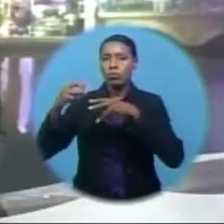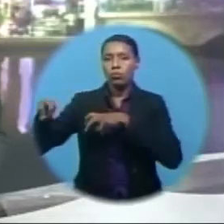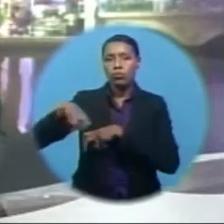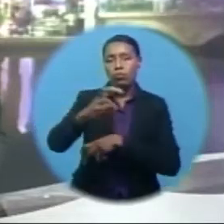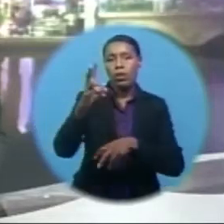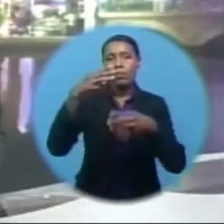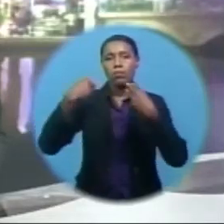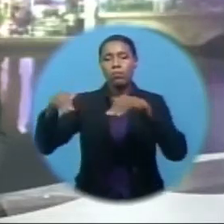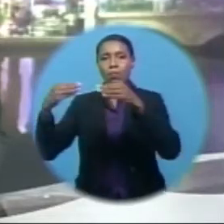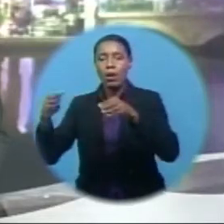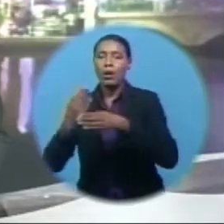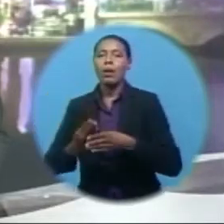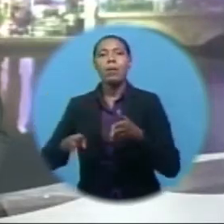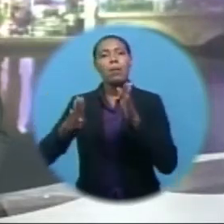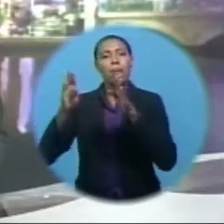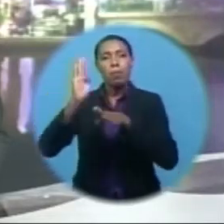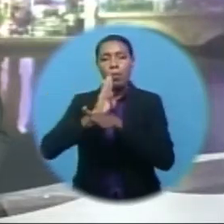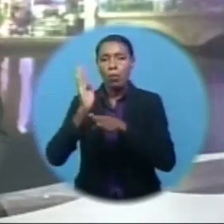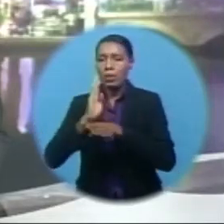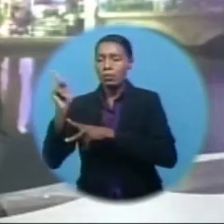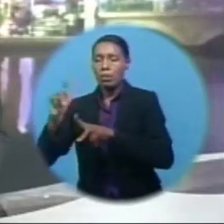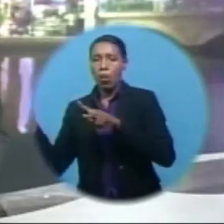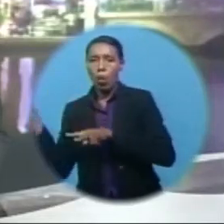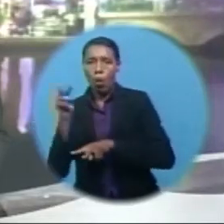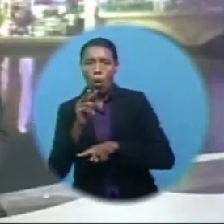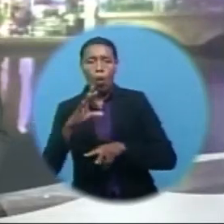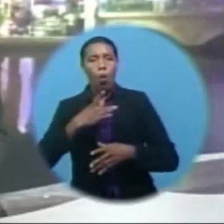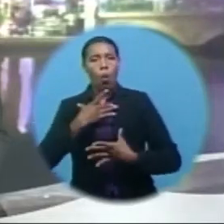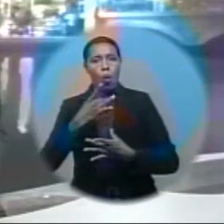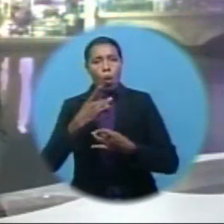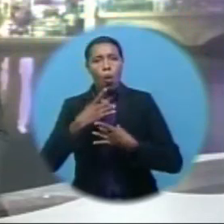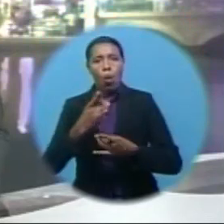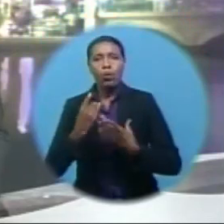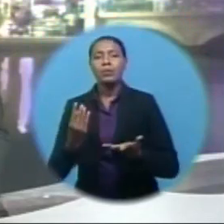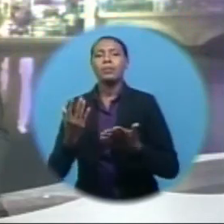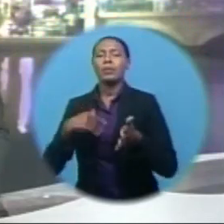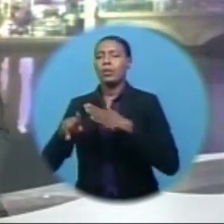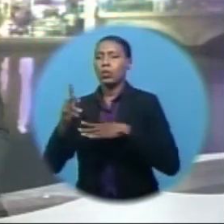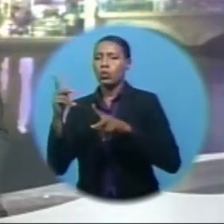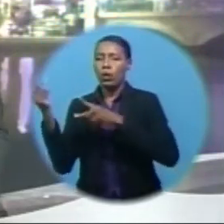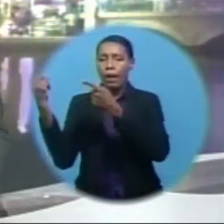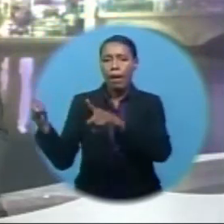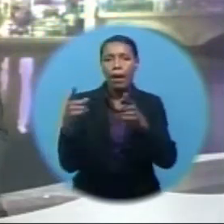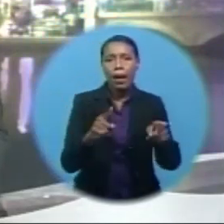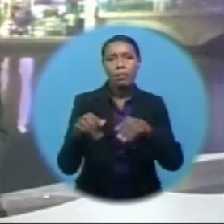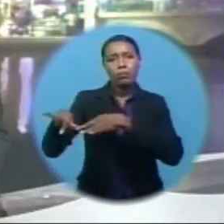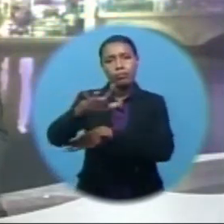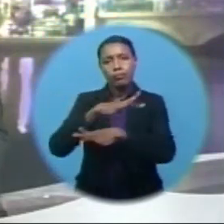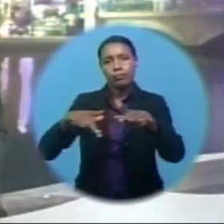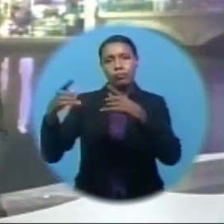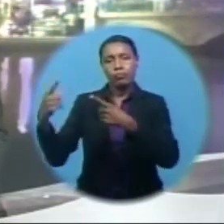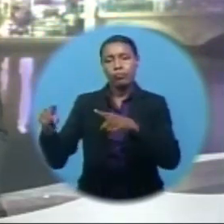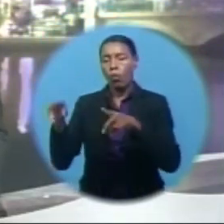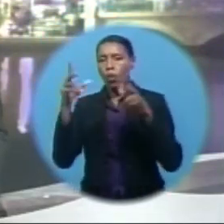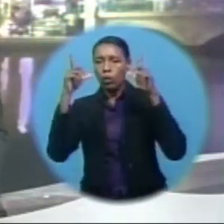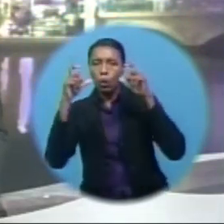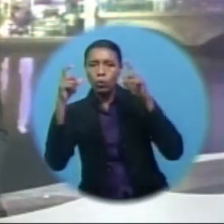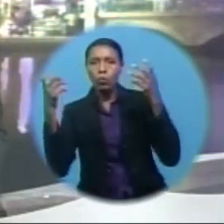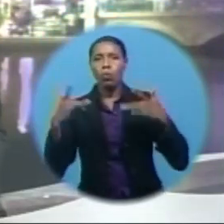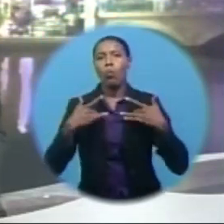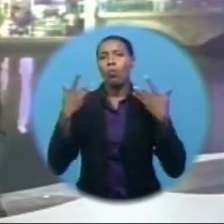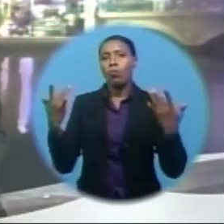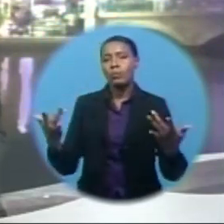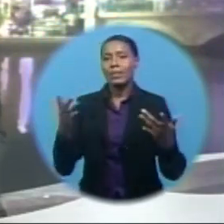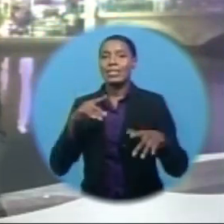know what is happening in the island and in terms of its tourism product, events and attractions. She made the comments on the sidelines of the 37th World